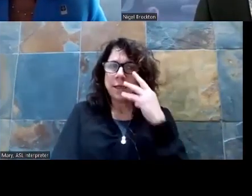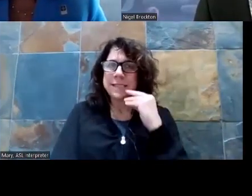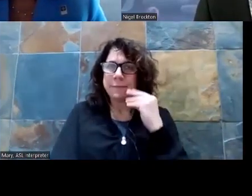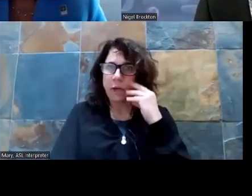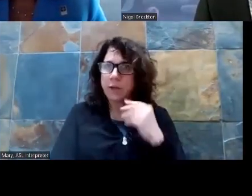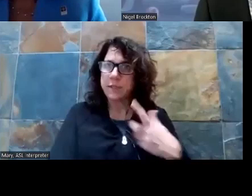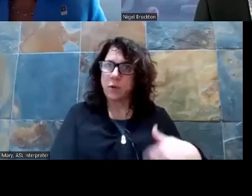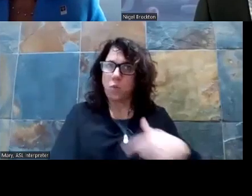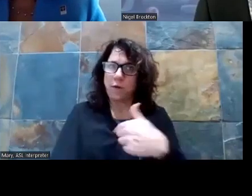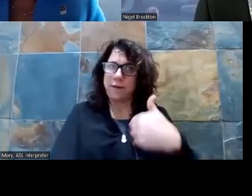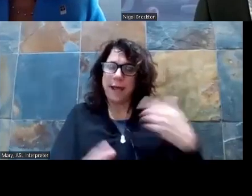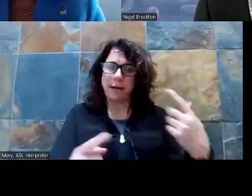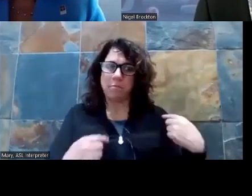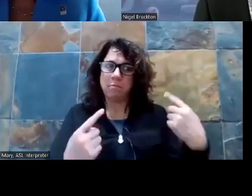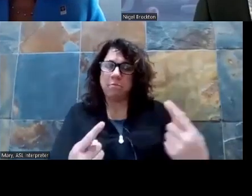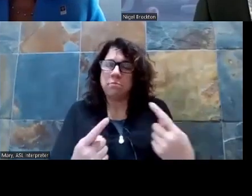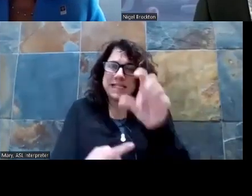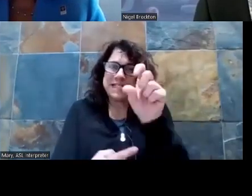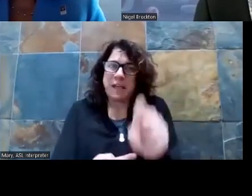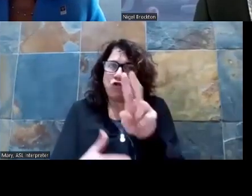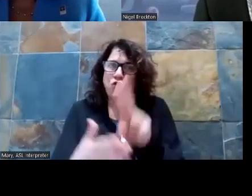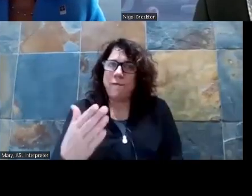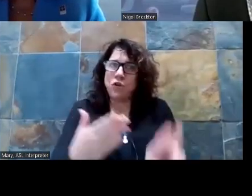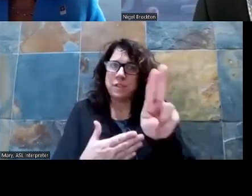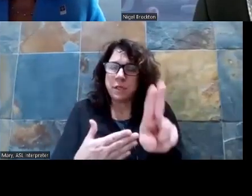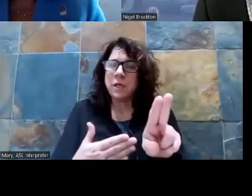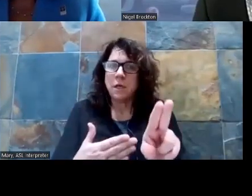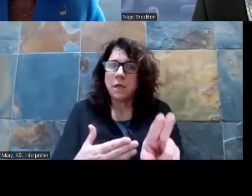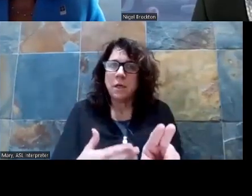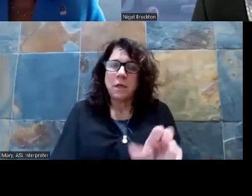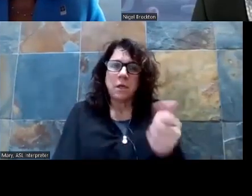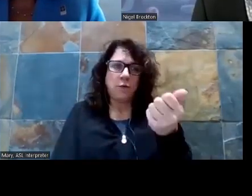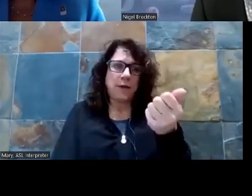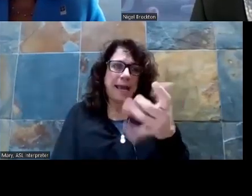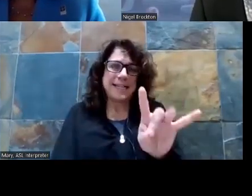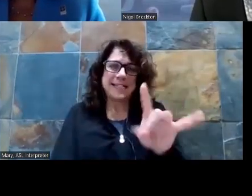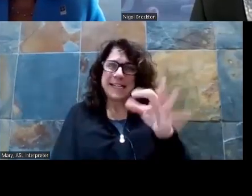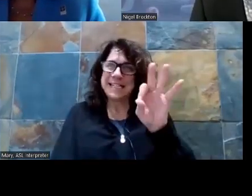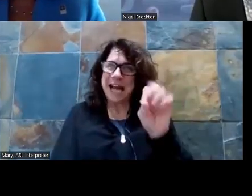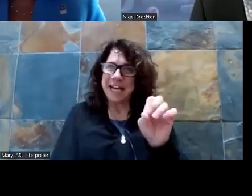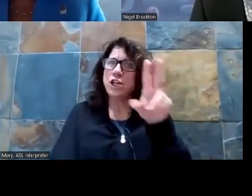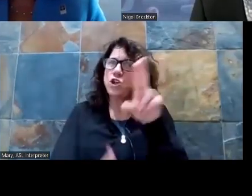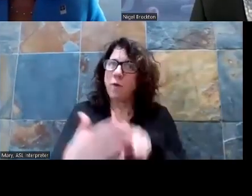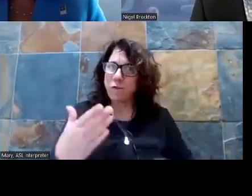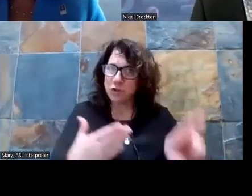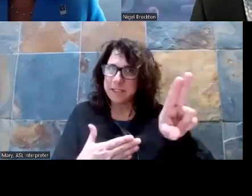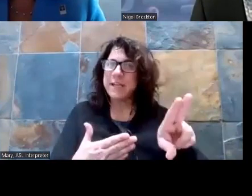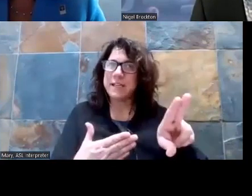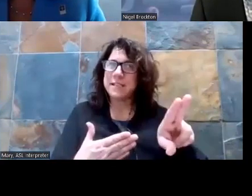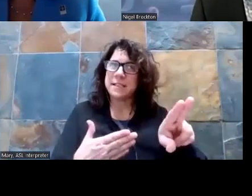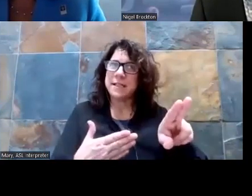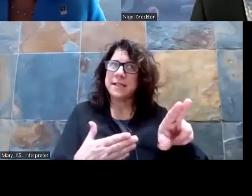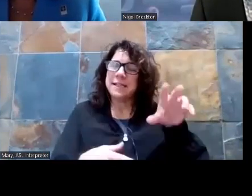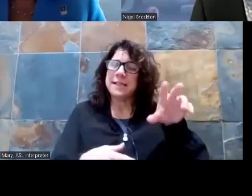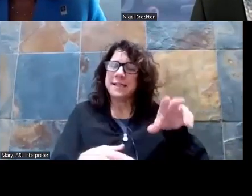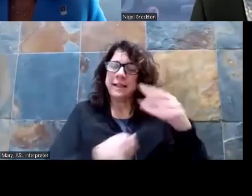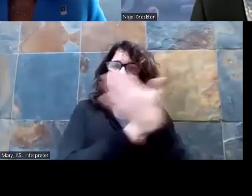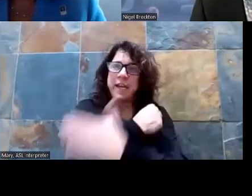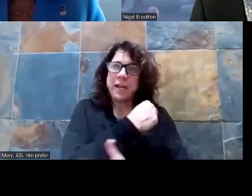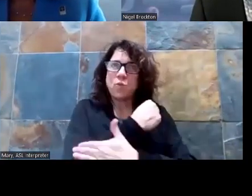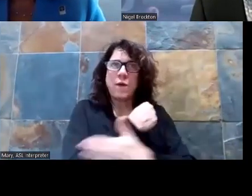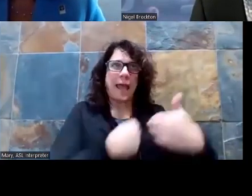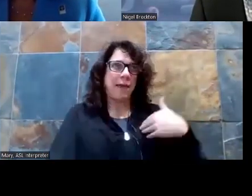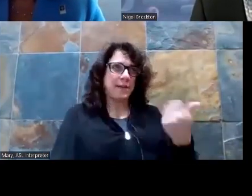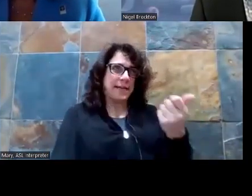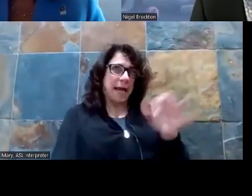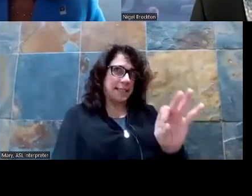that we have had at Southern University, one of the 1890 universities in the nation, and you all know we have